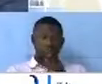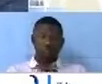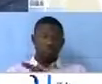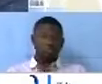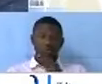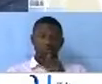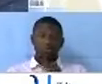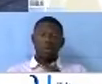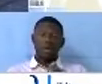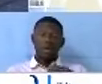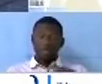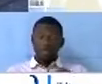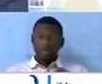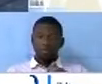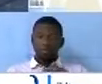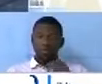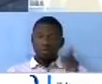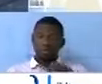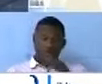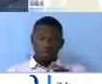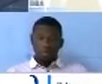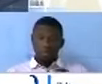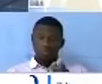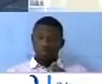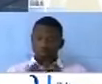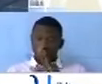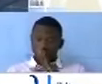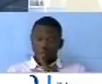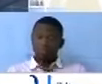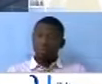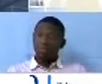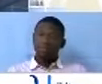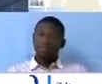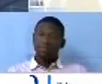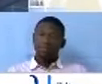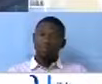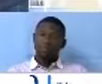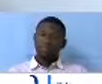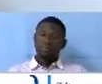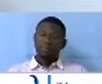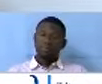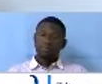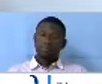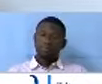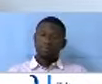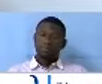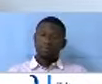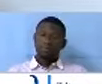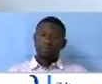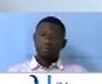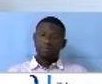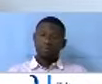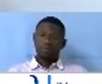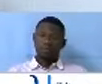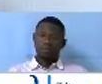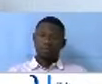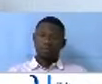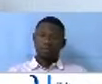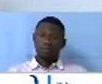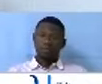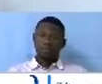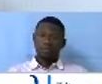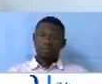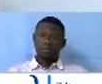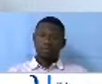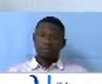Dr. Lua, we have a name of Lawi, Medida Hesa, one in any, Bulunango, Def Law Hamne, Santan in Lakota Andrew at Lua. Register your answer